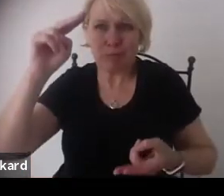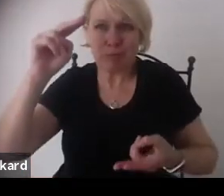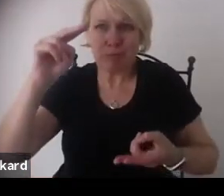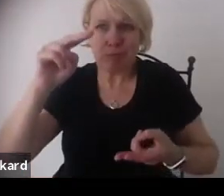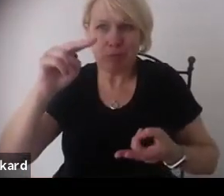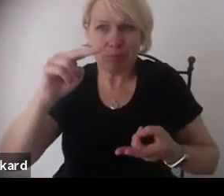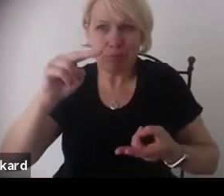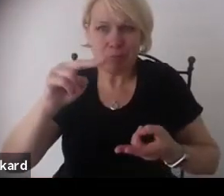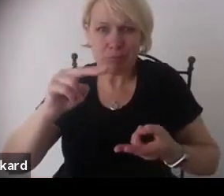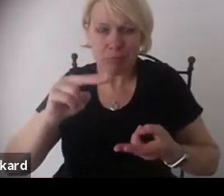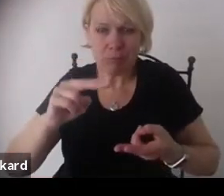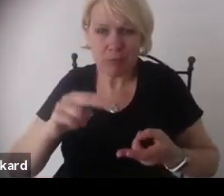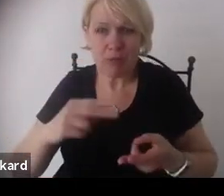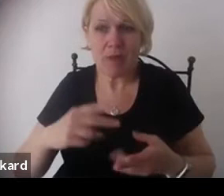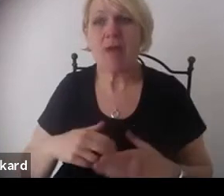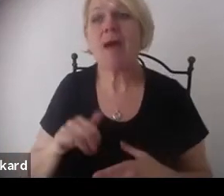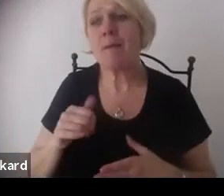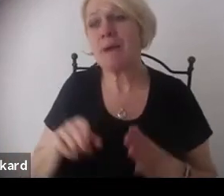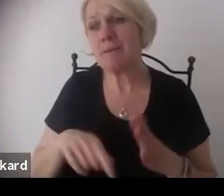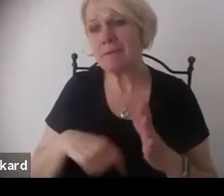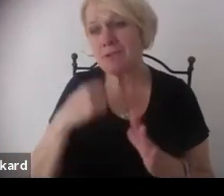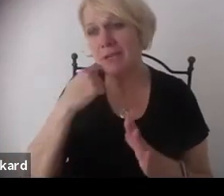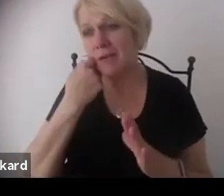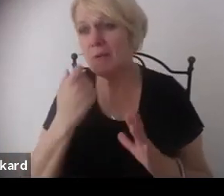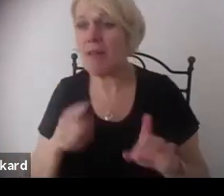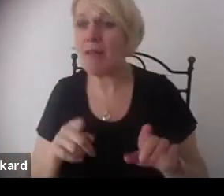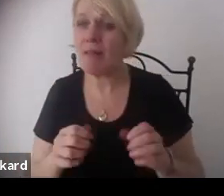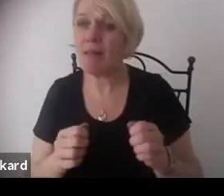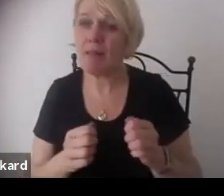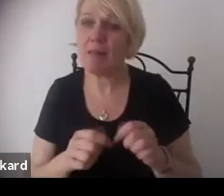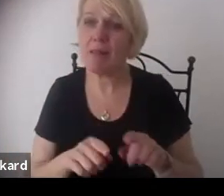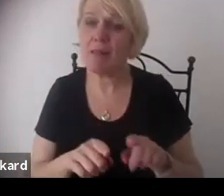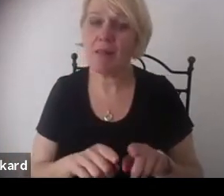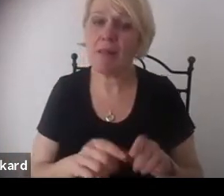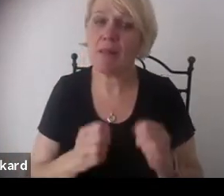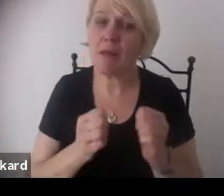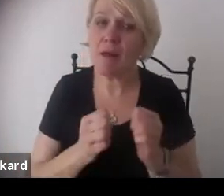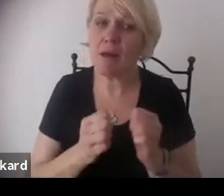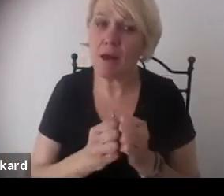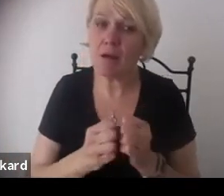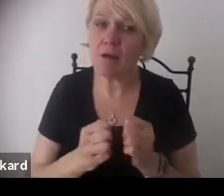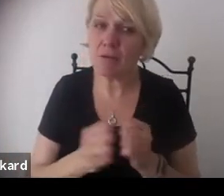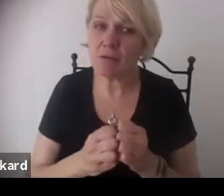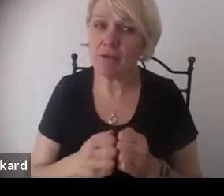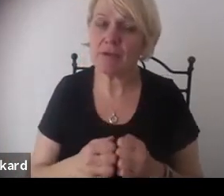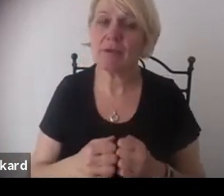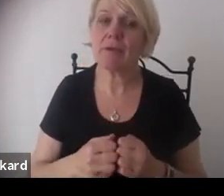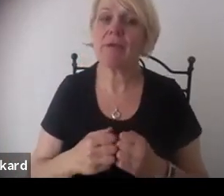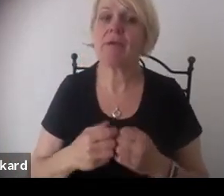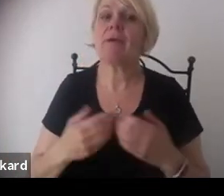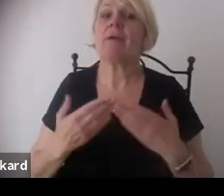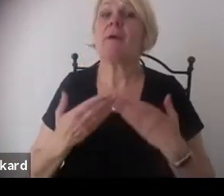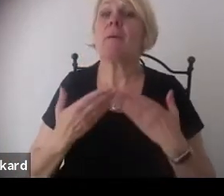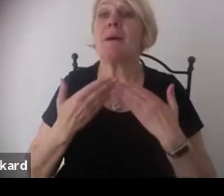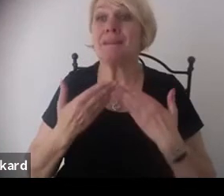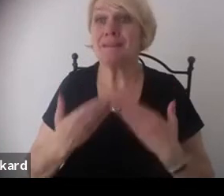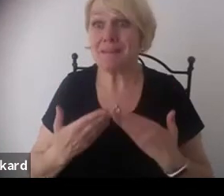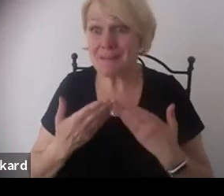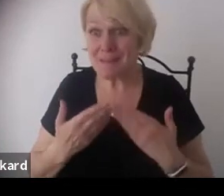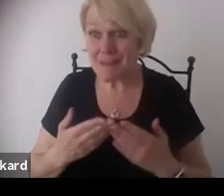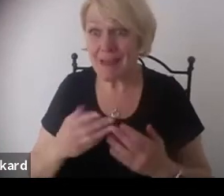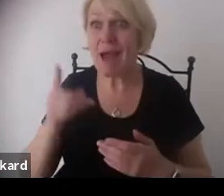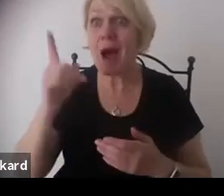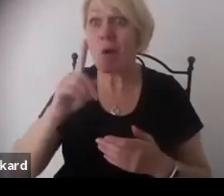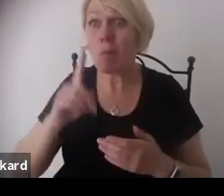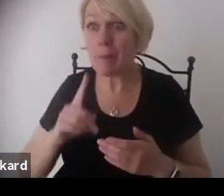say, and Jackie will comment on this in a moment, that our demand on our services has increased again now that